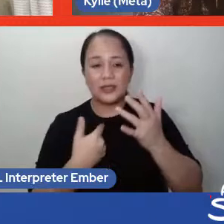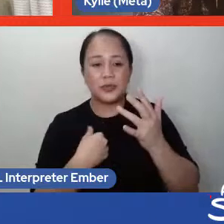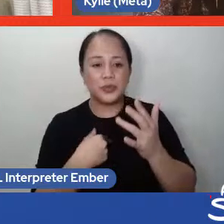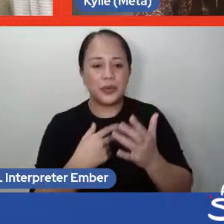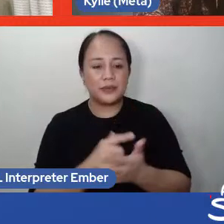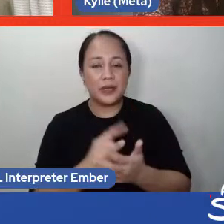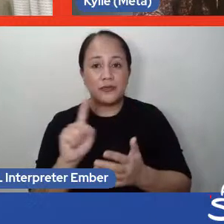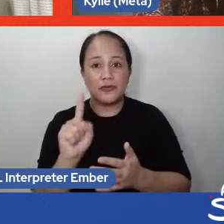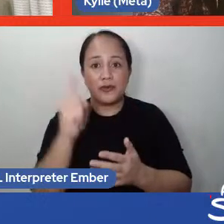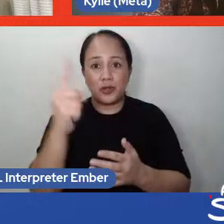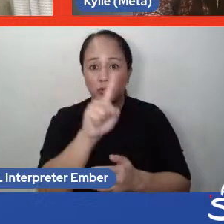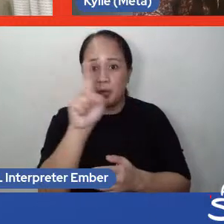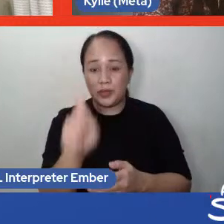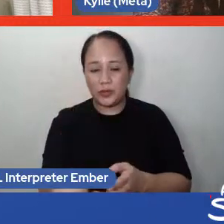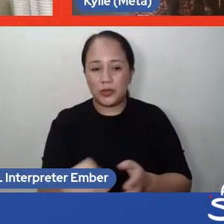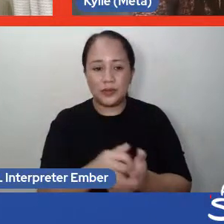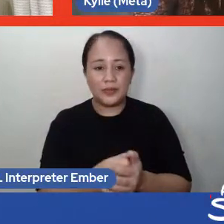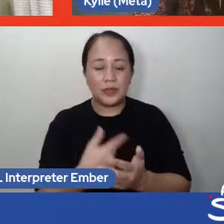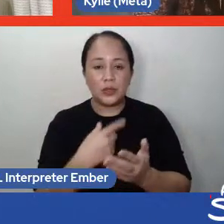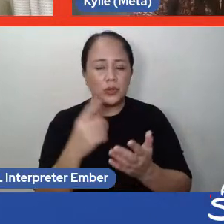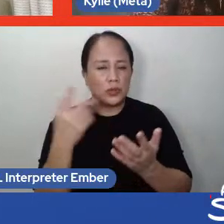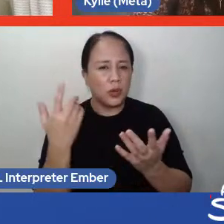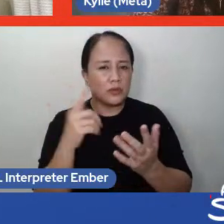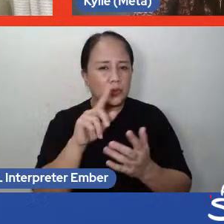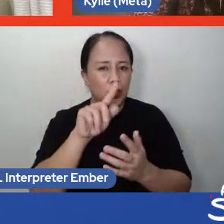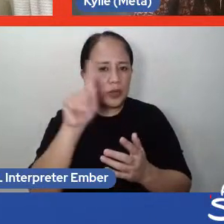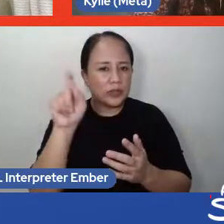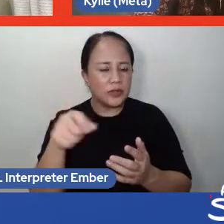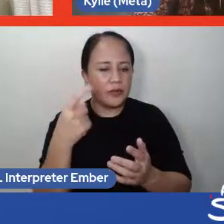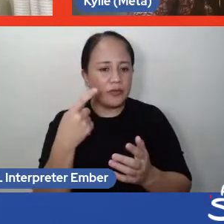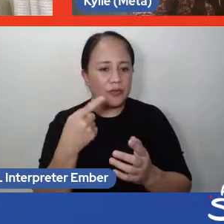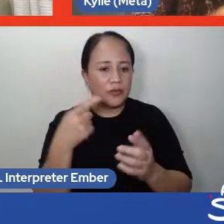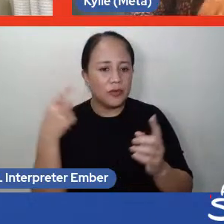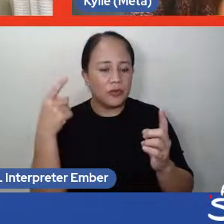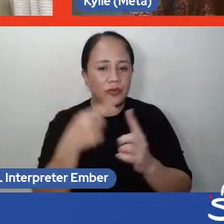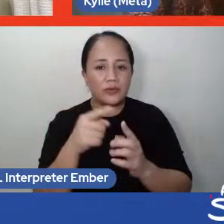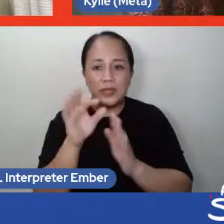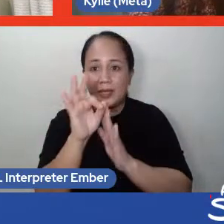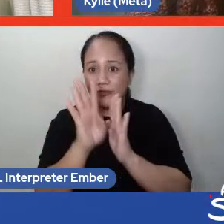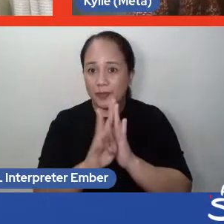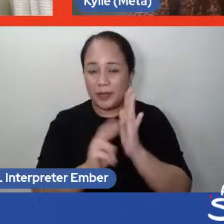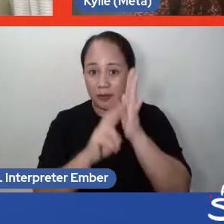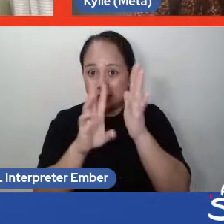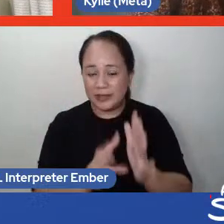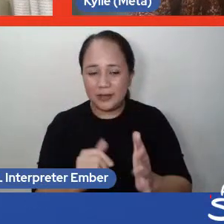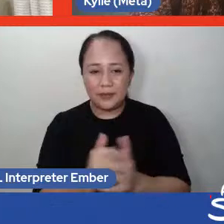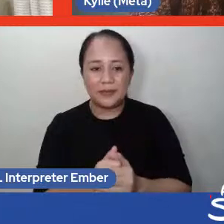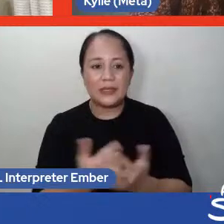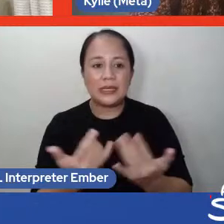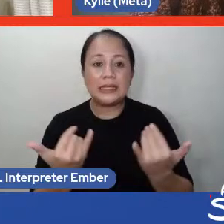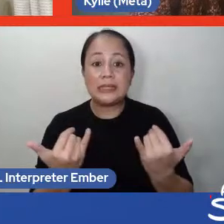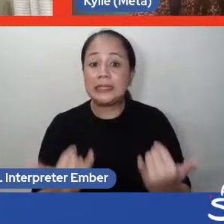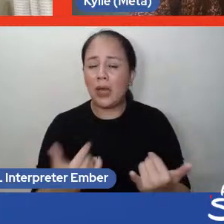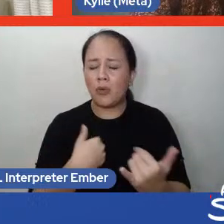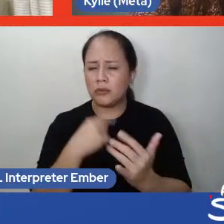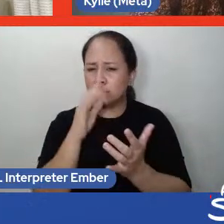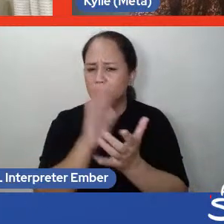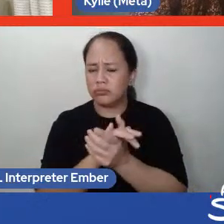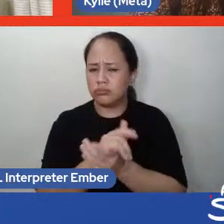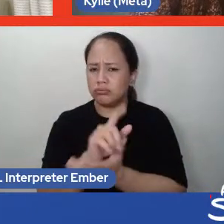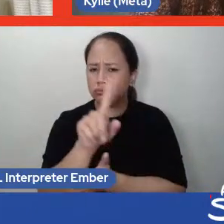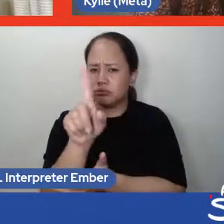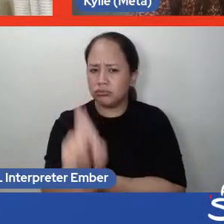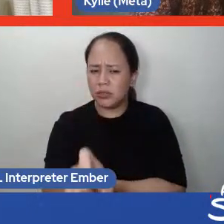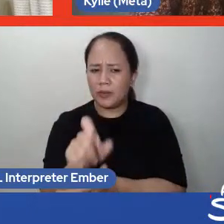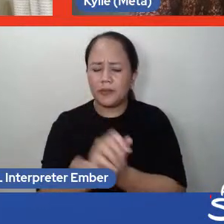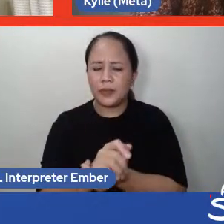the first question. And I think this is addressed to our representatives on Facebook. So just this, I believe this question is